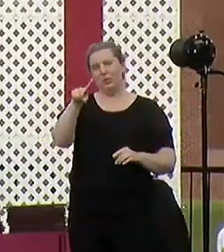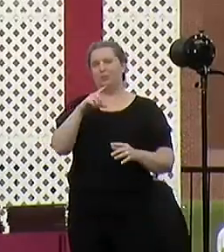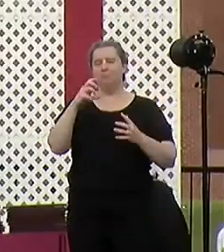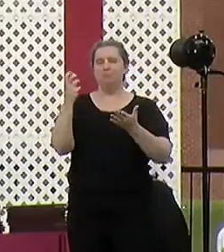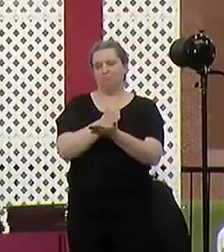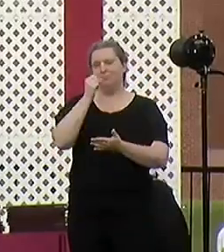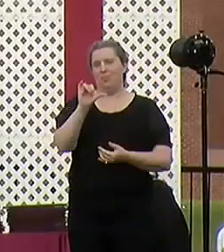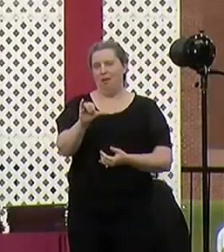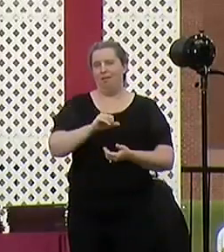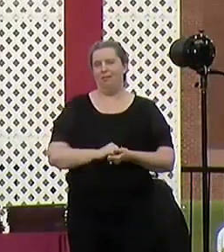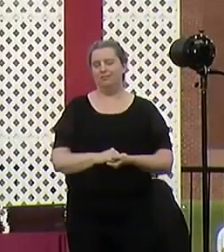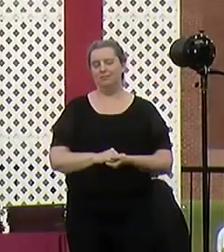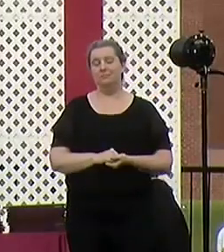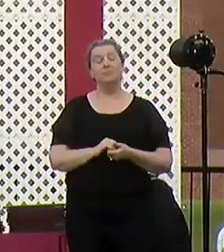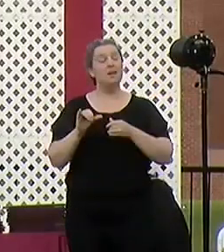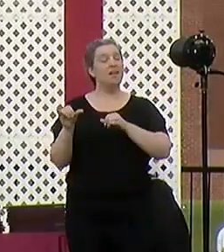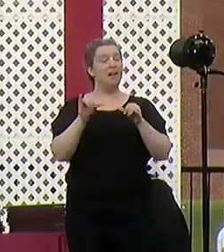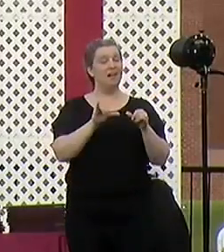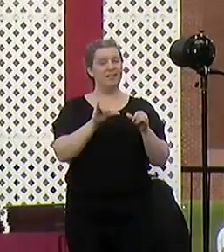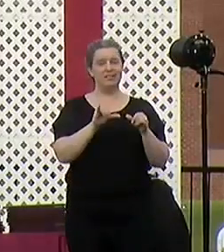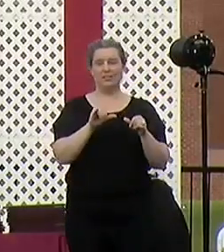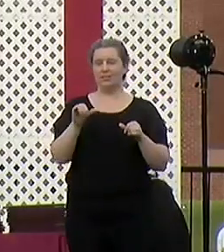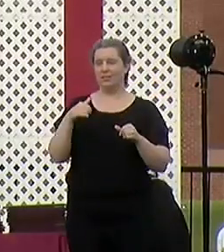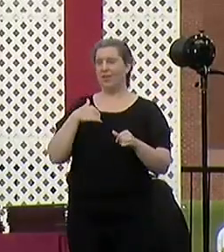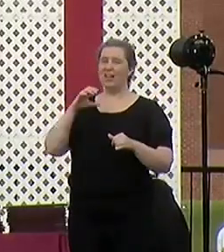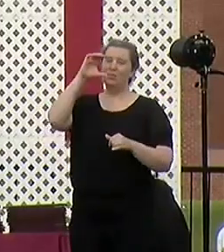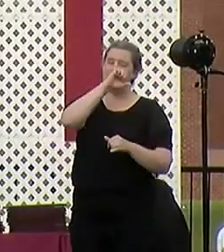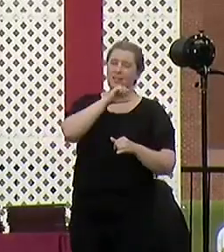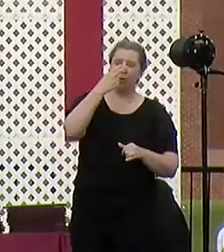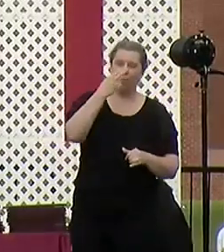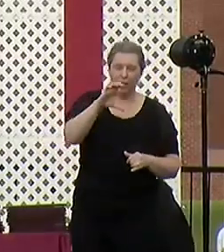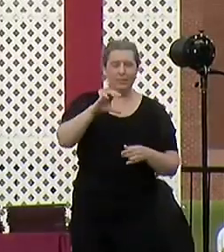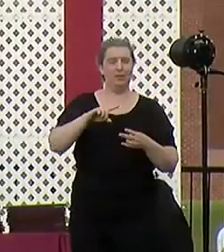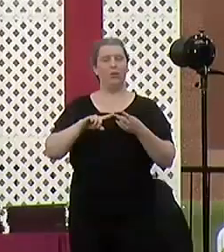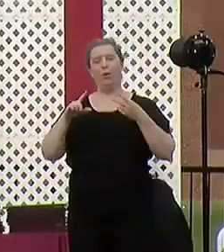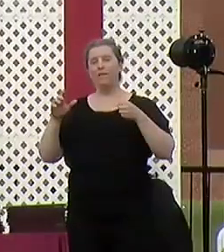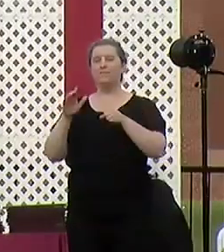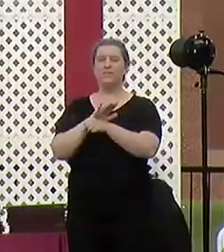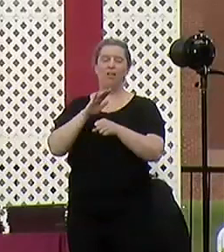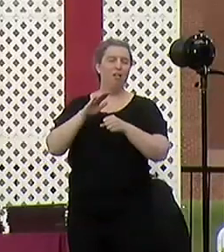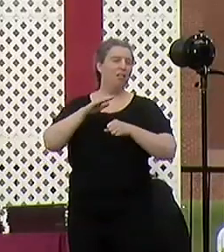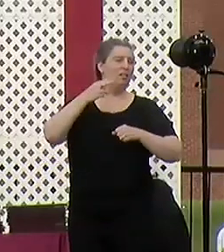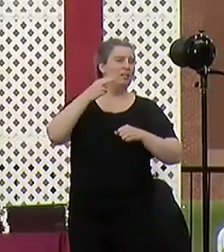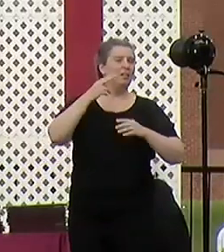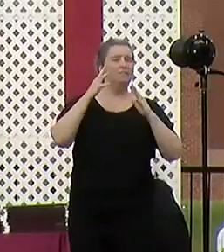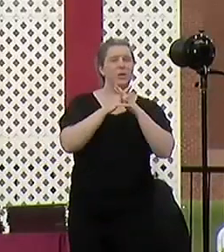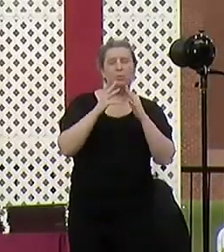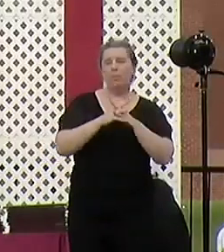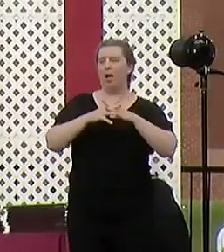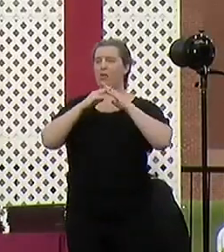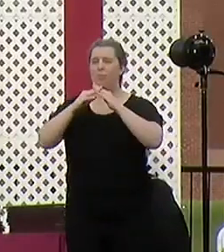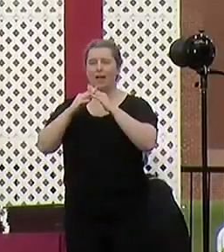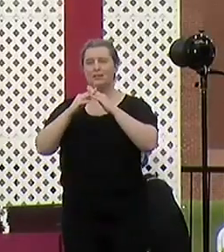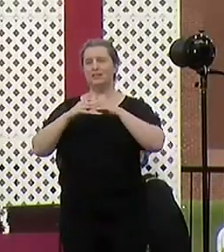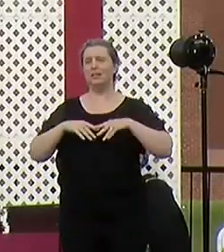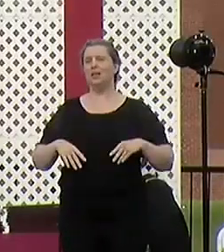deserved. But also, none had to miss homecoming or an entire football or wrestling season or struggle to see